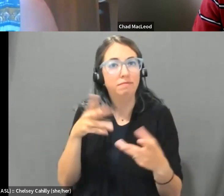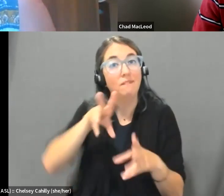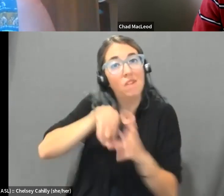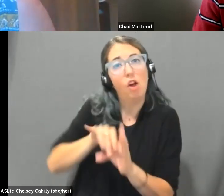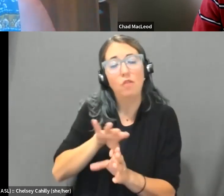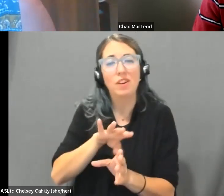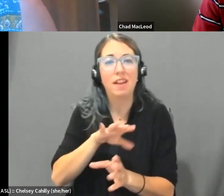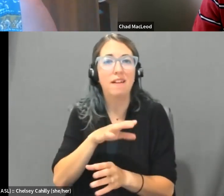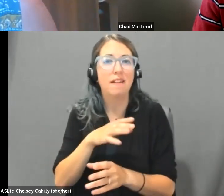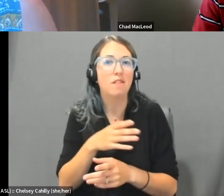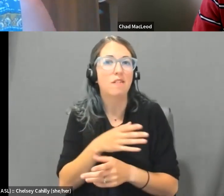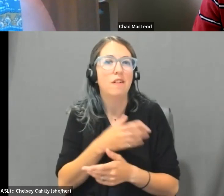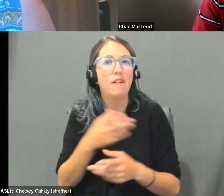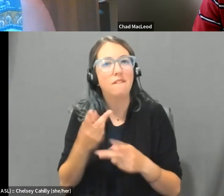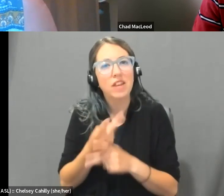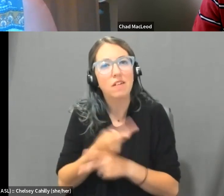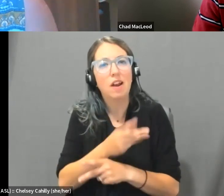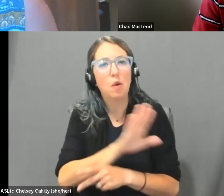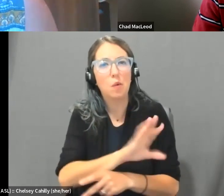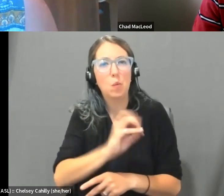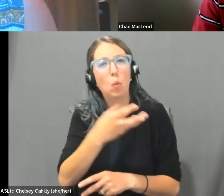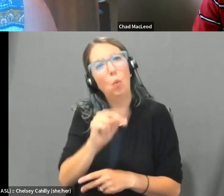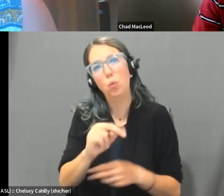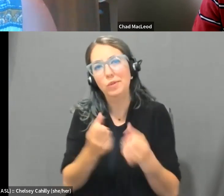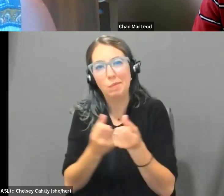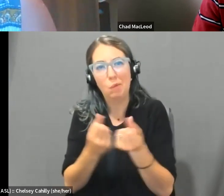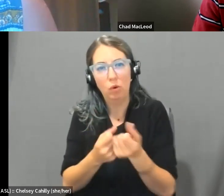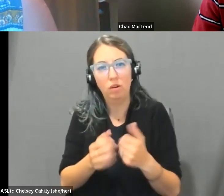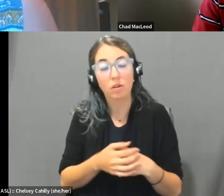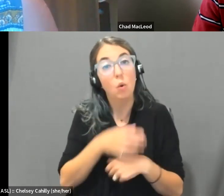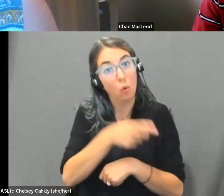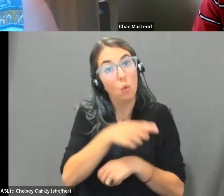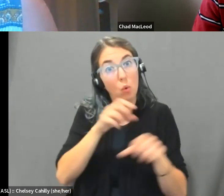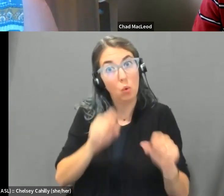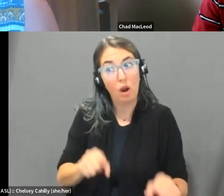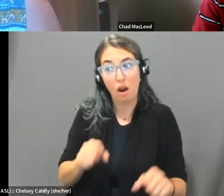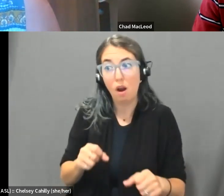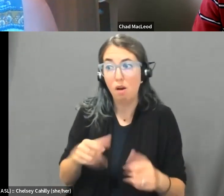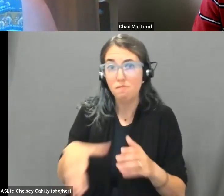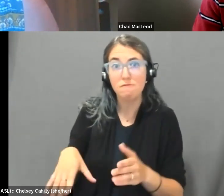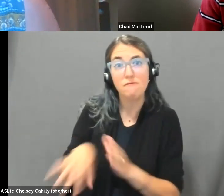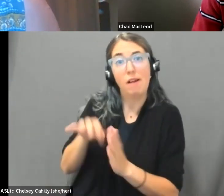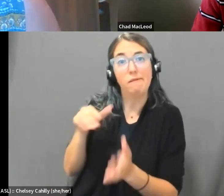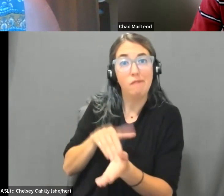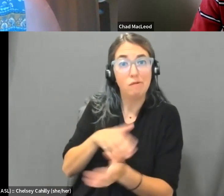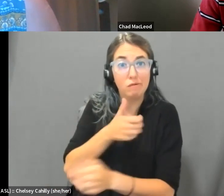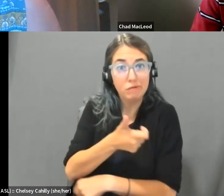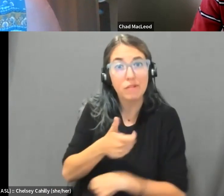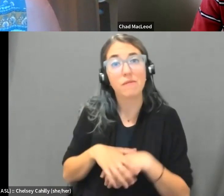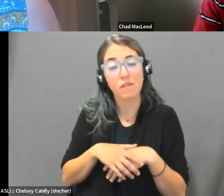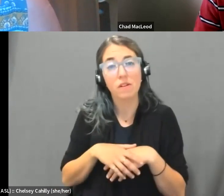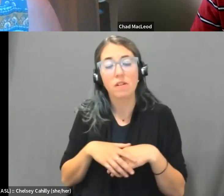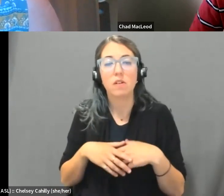right supports for you, and that you can make a direct referral and decide to participate